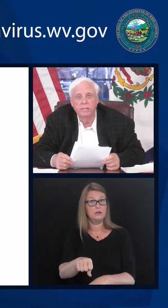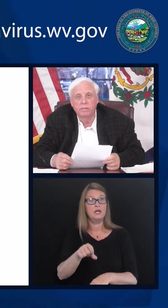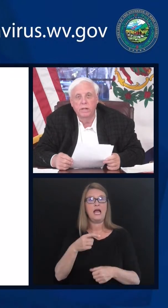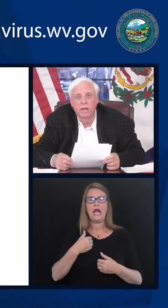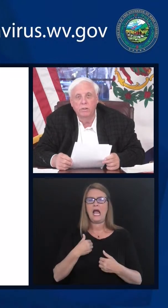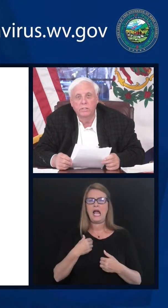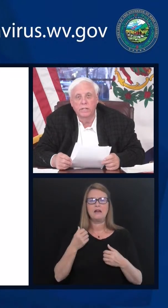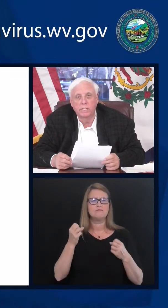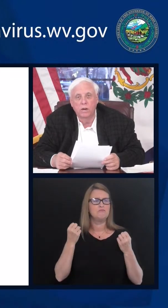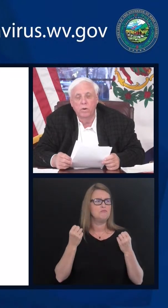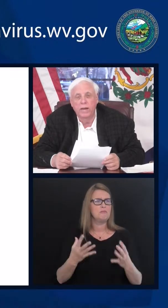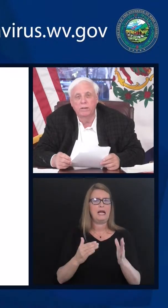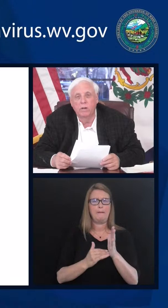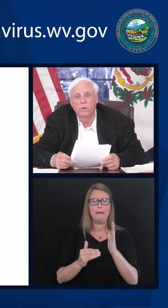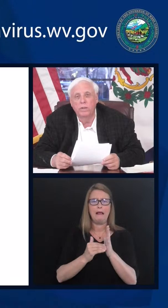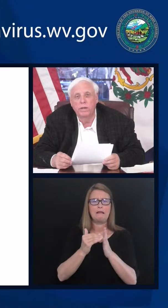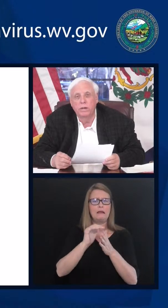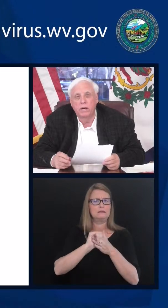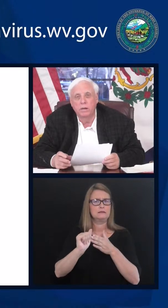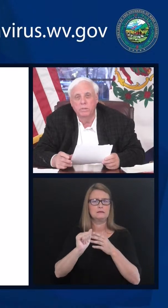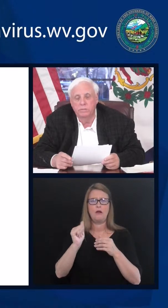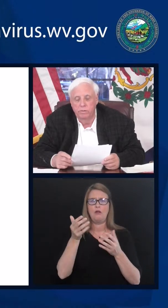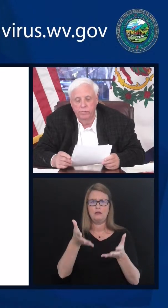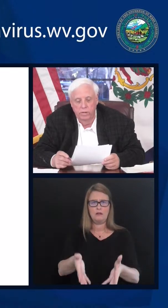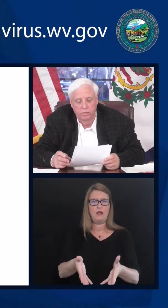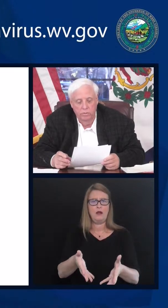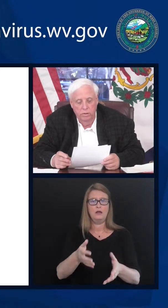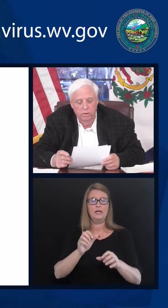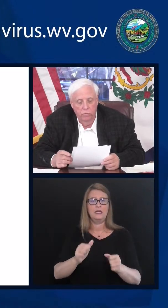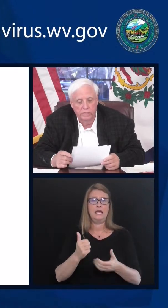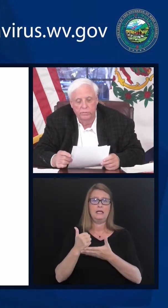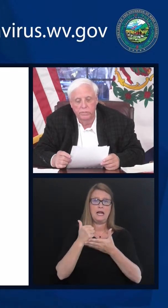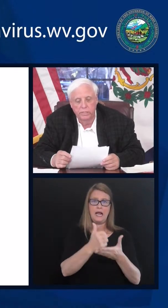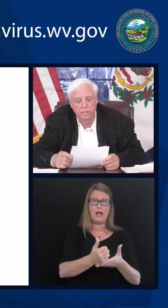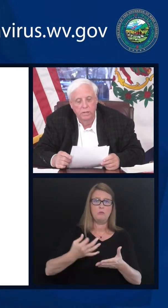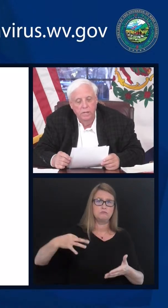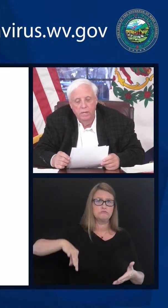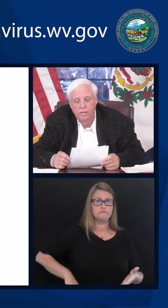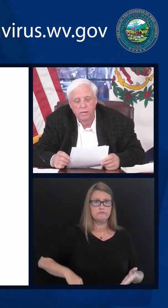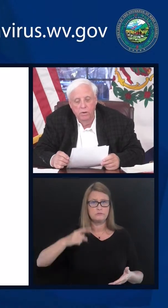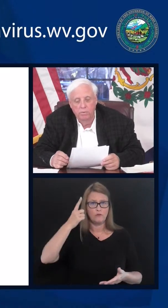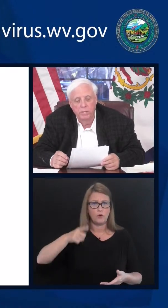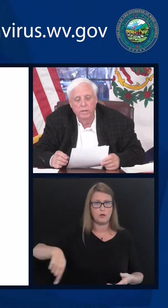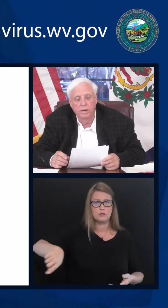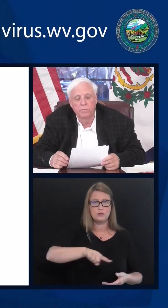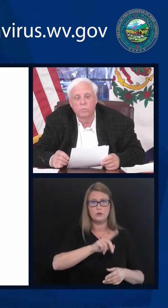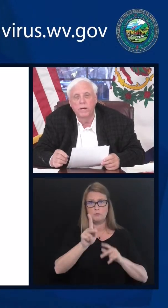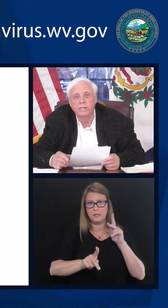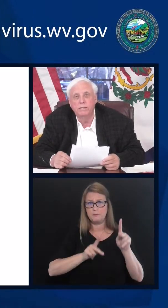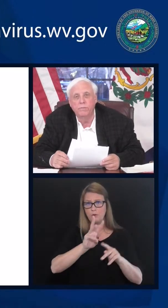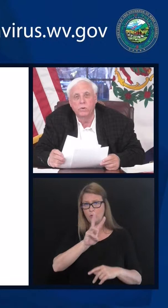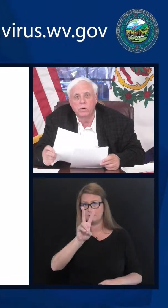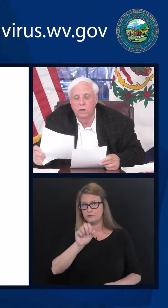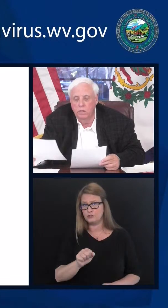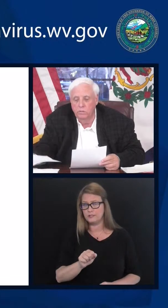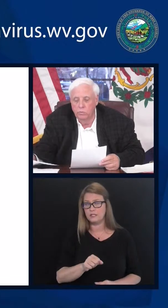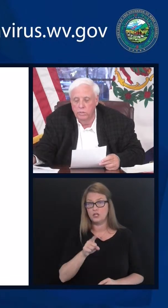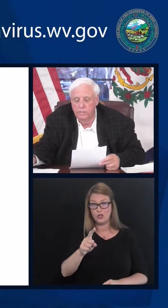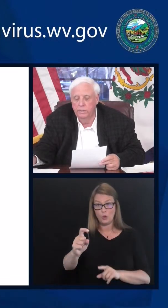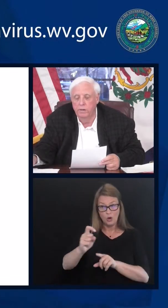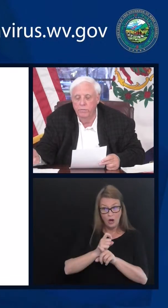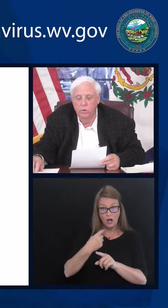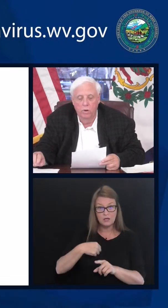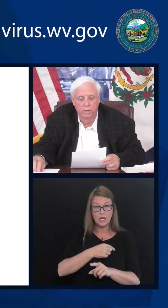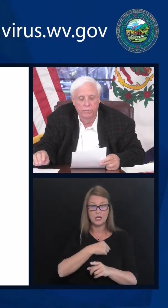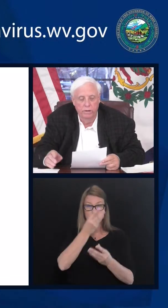of millions of dollars that can go out and go into the economies of West Virginia, in many different ways. If you'll call us, we'll